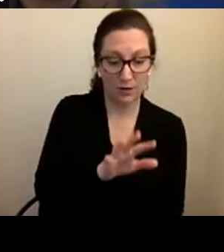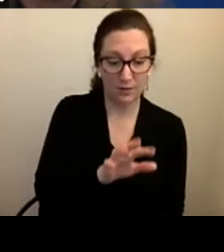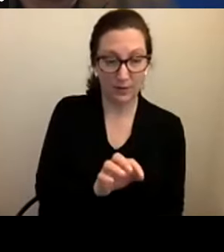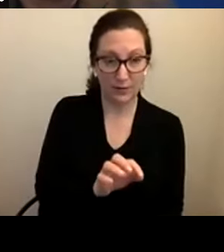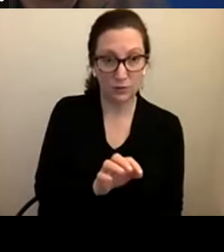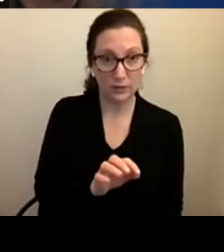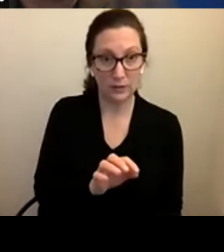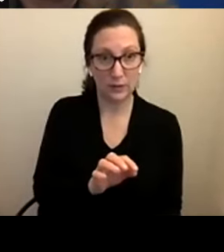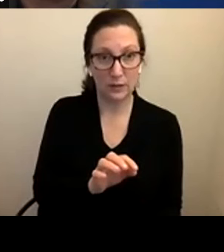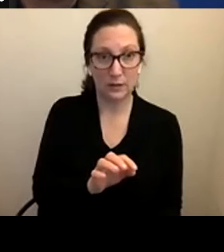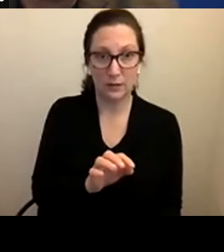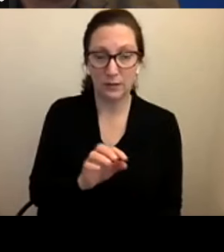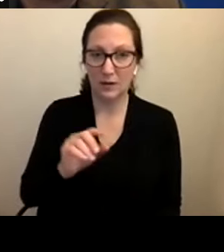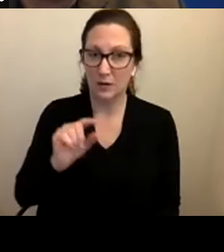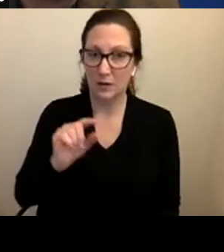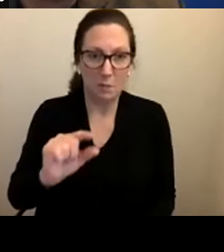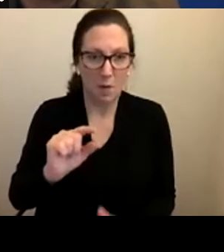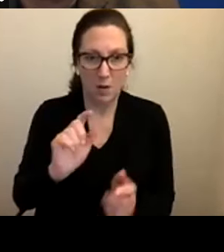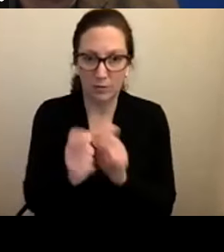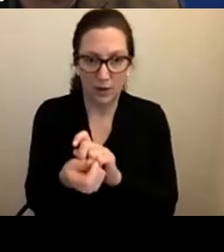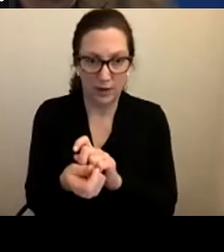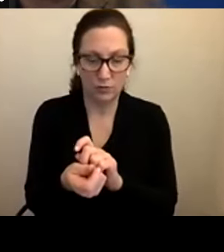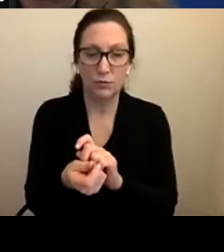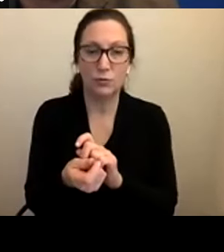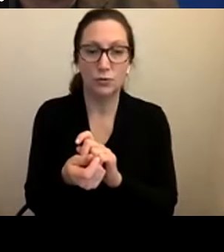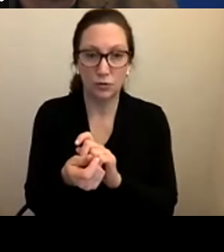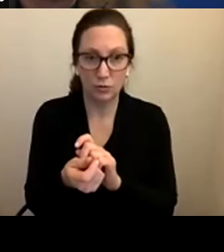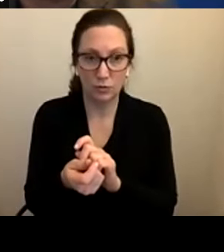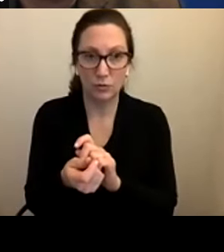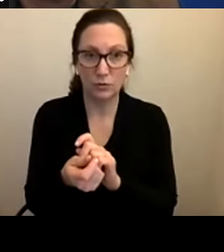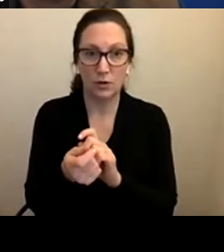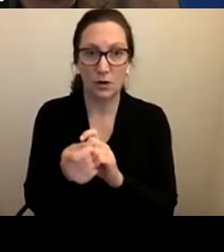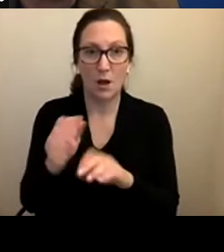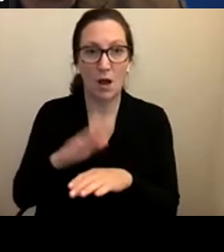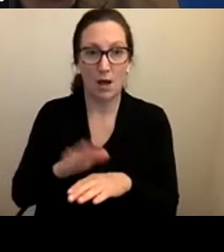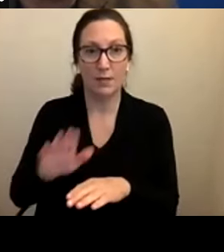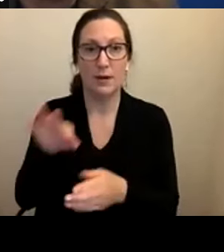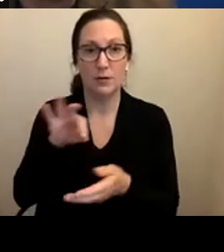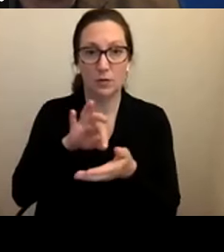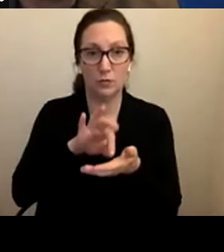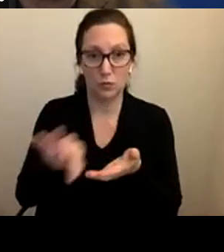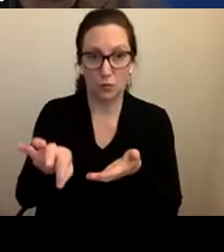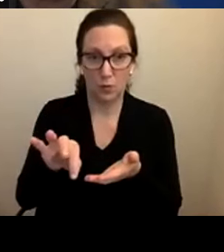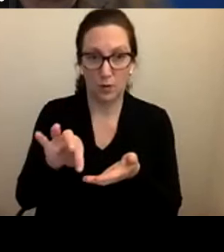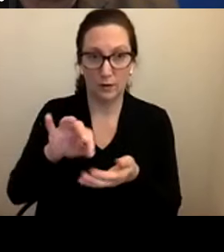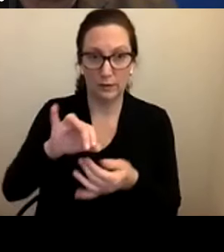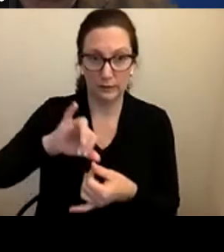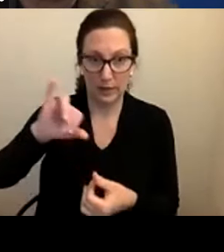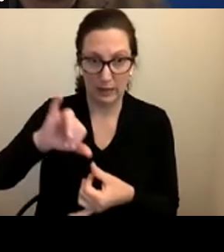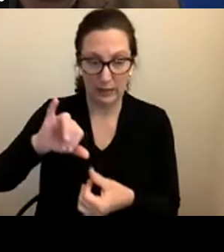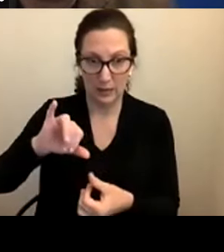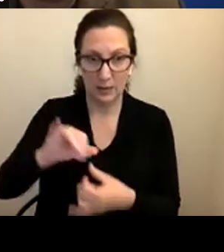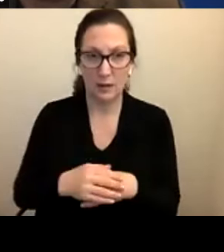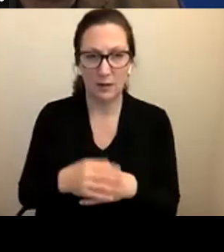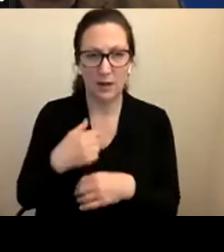separate grades, it's a small change on their score scale. And I have to try